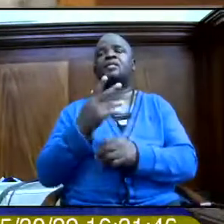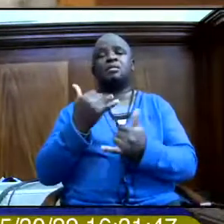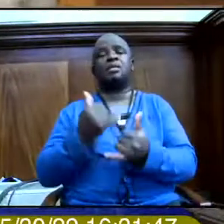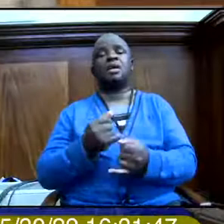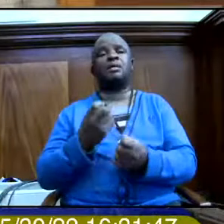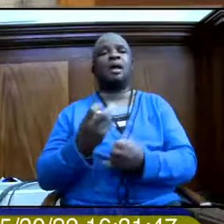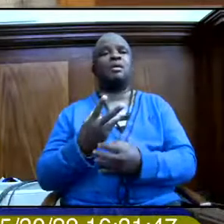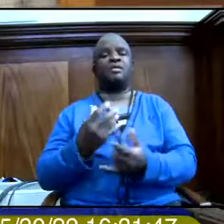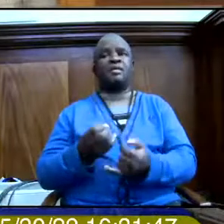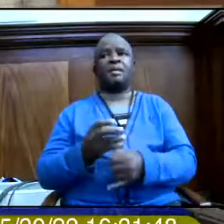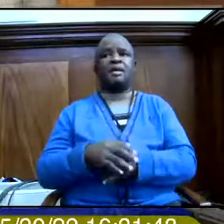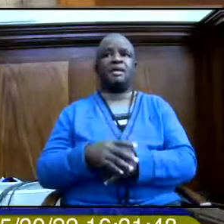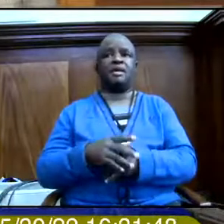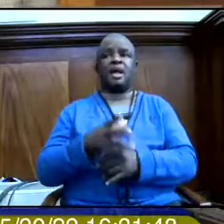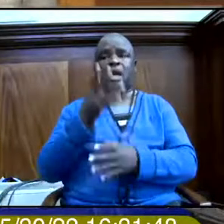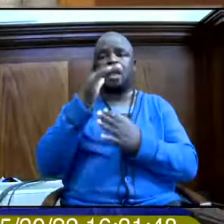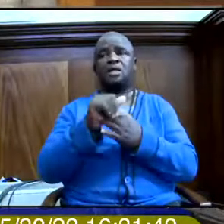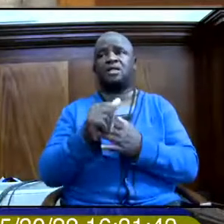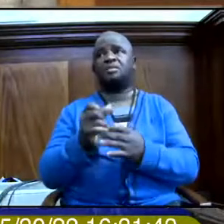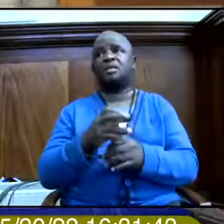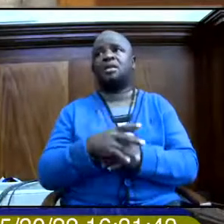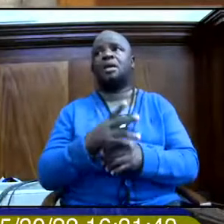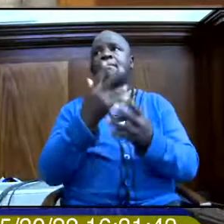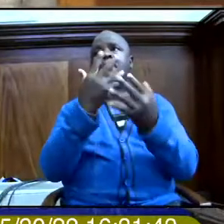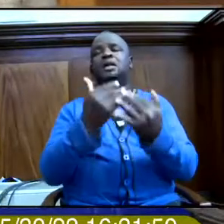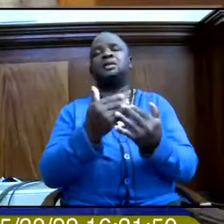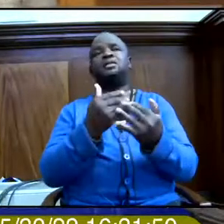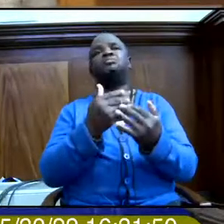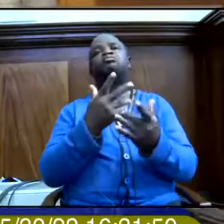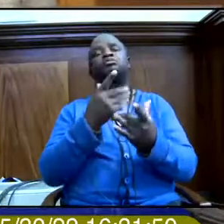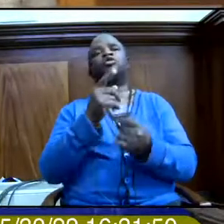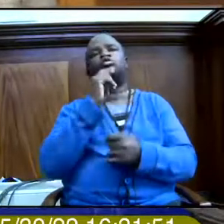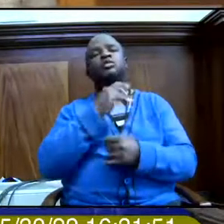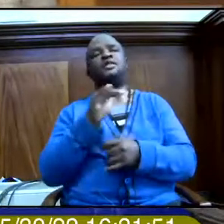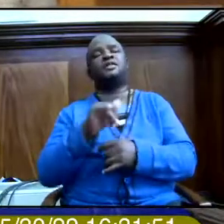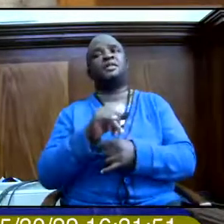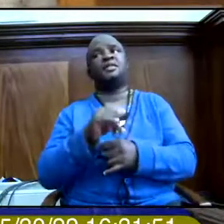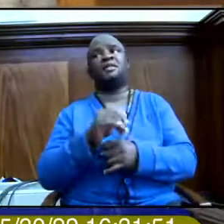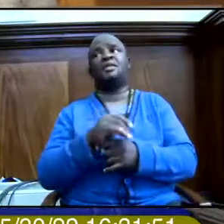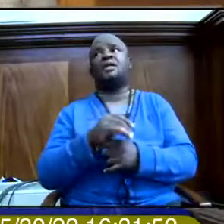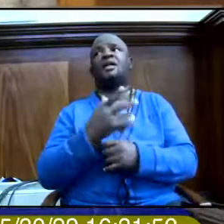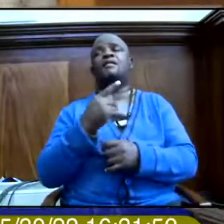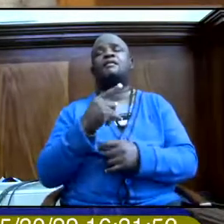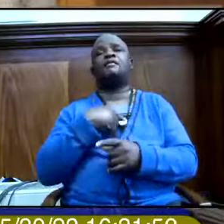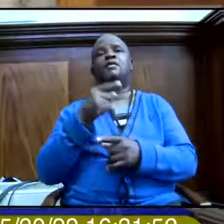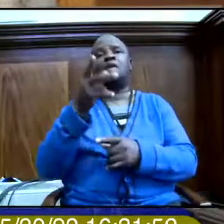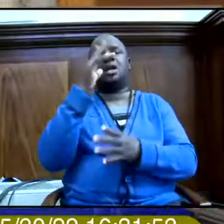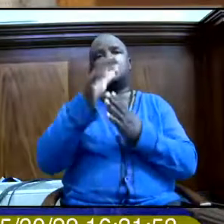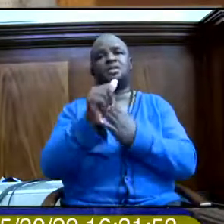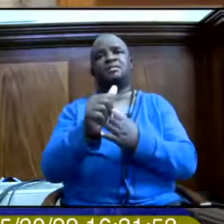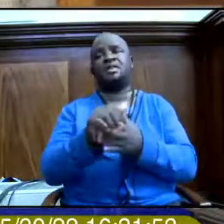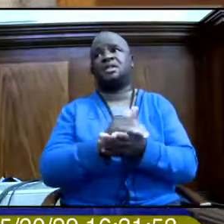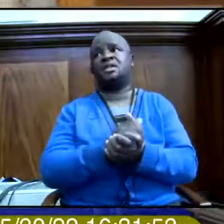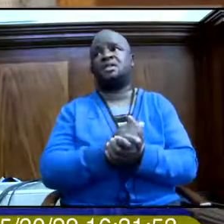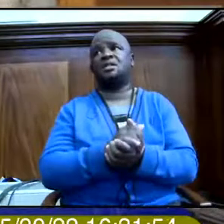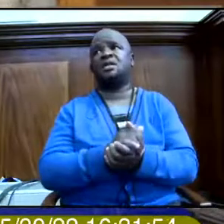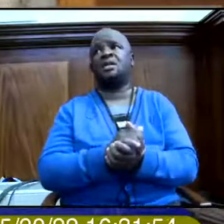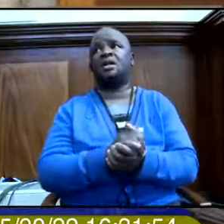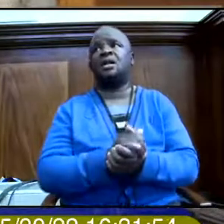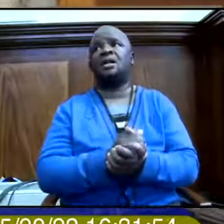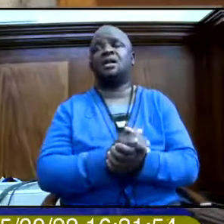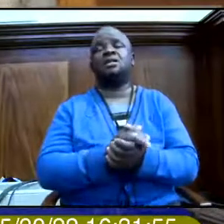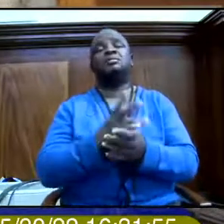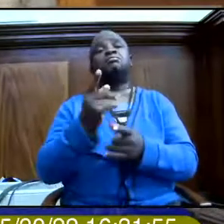currently what budget have we used so far for the interns those that have